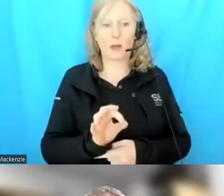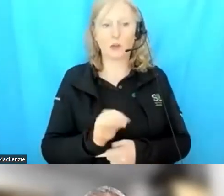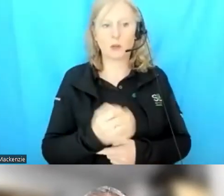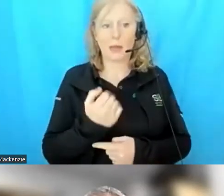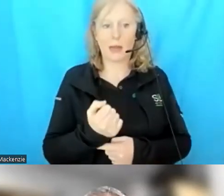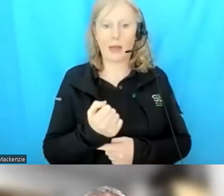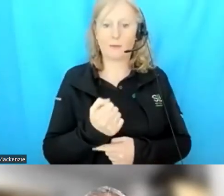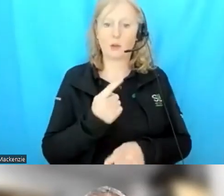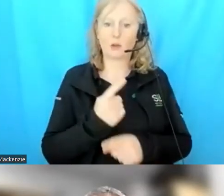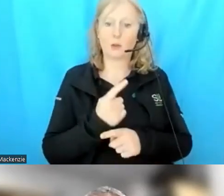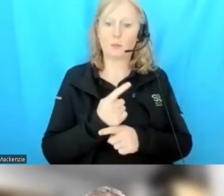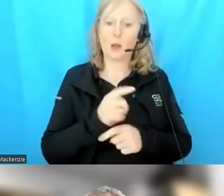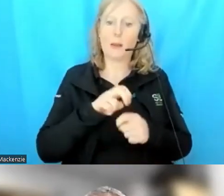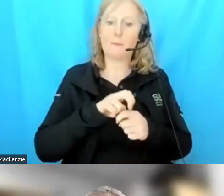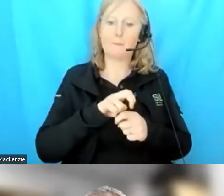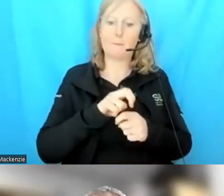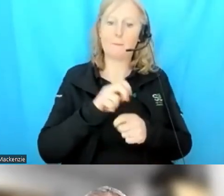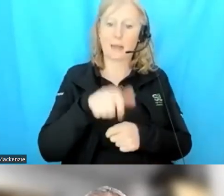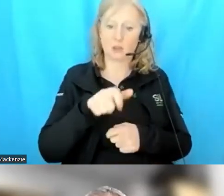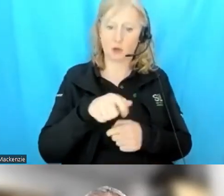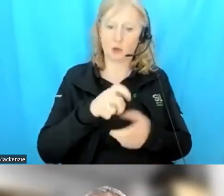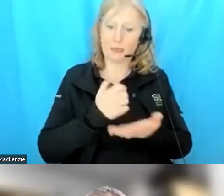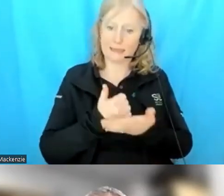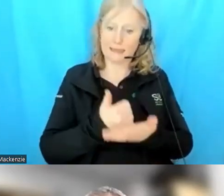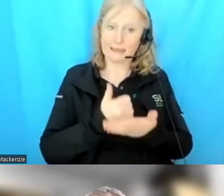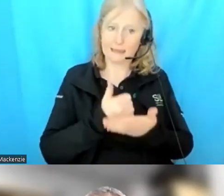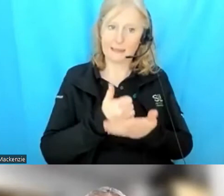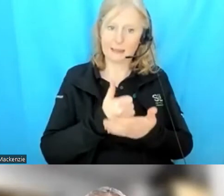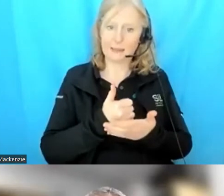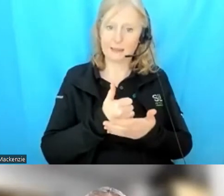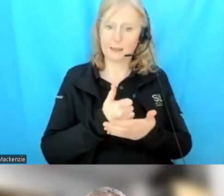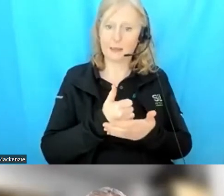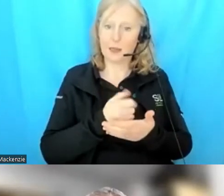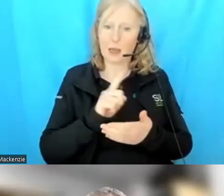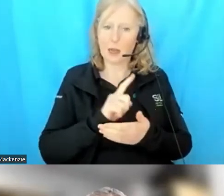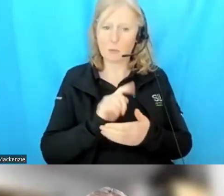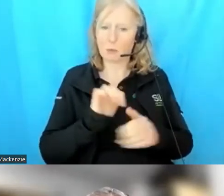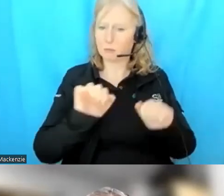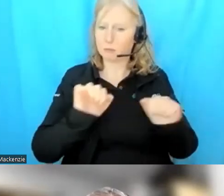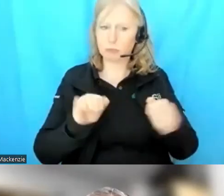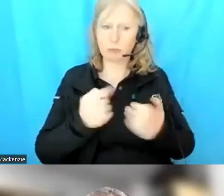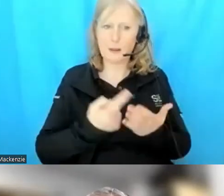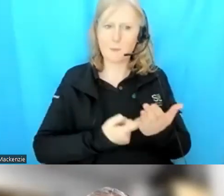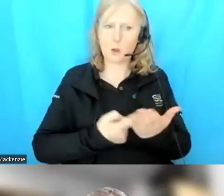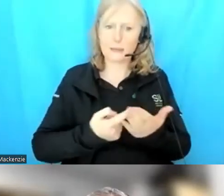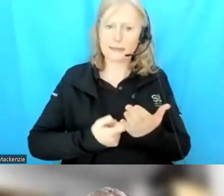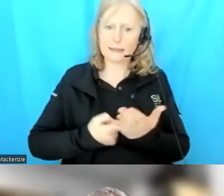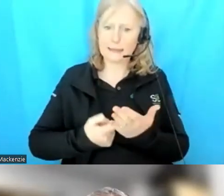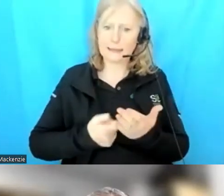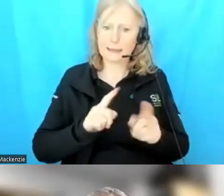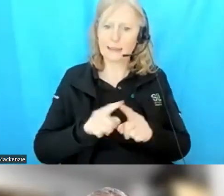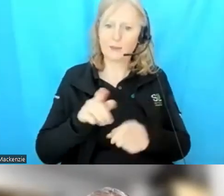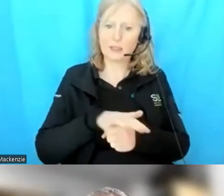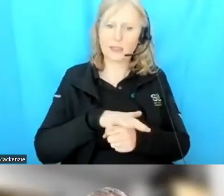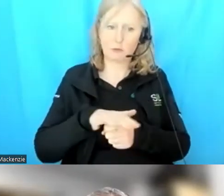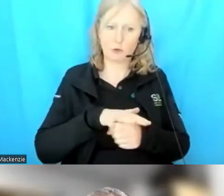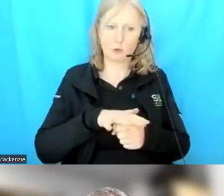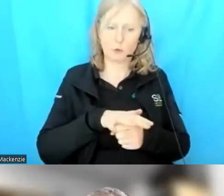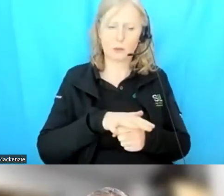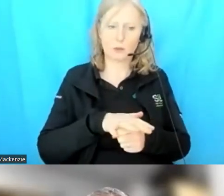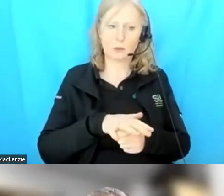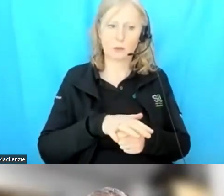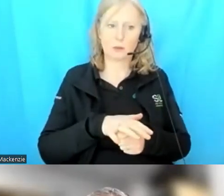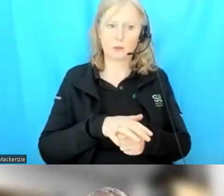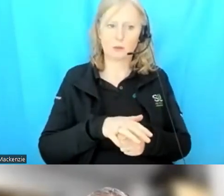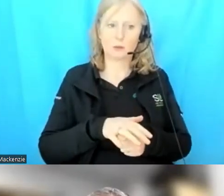passenger assistance and what providers' policies are in different scenarios. And I suppose what people want to know is about what are